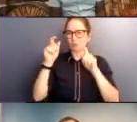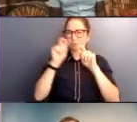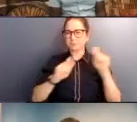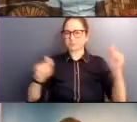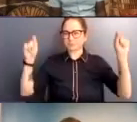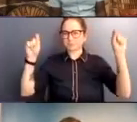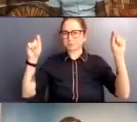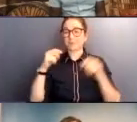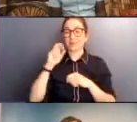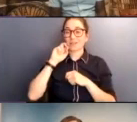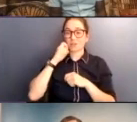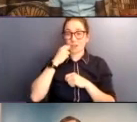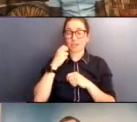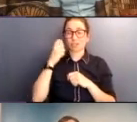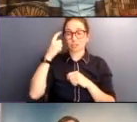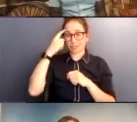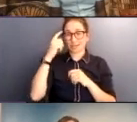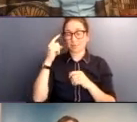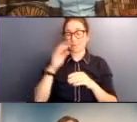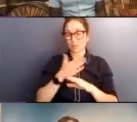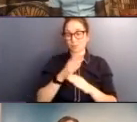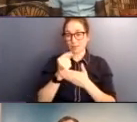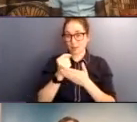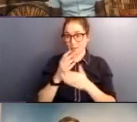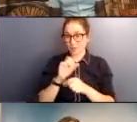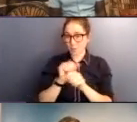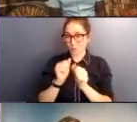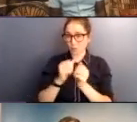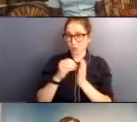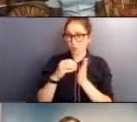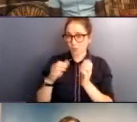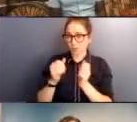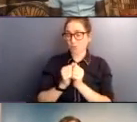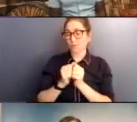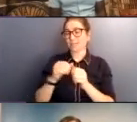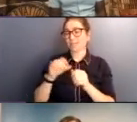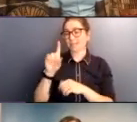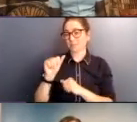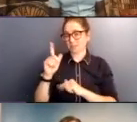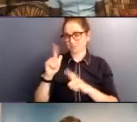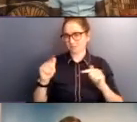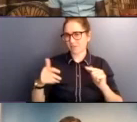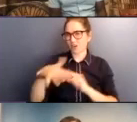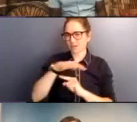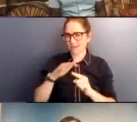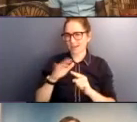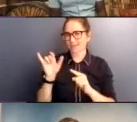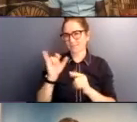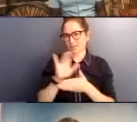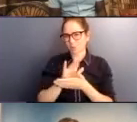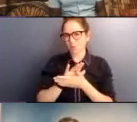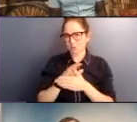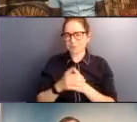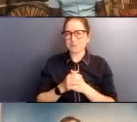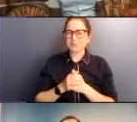I'm a neurologic music therapist, and I work with students with disabilities in various settings, including schools. So when we talk